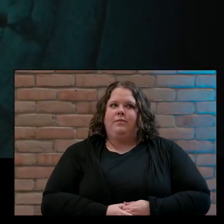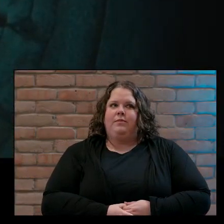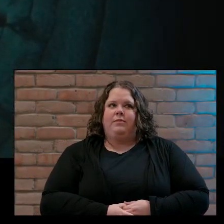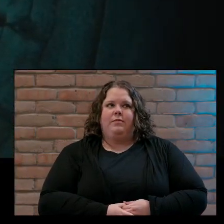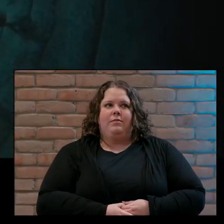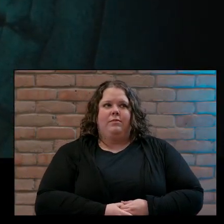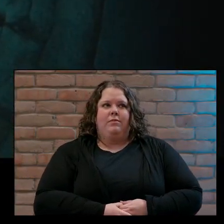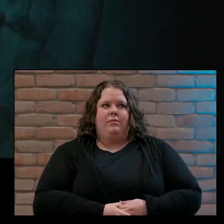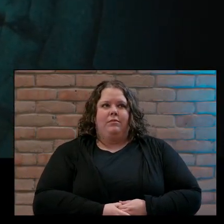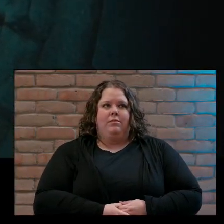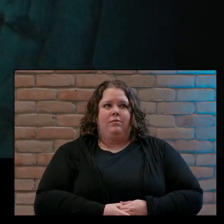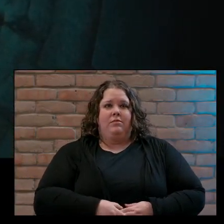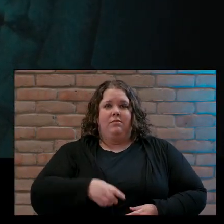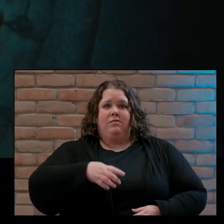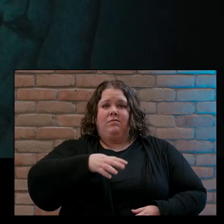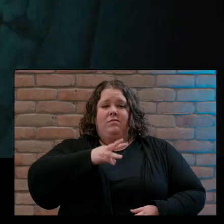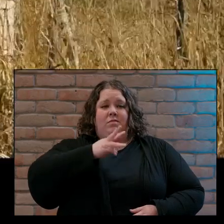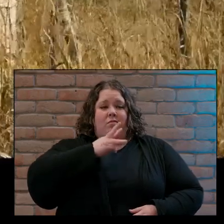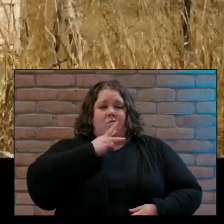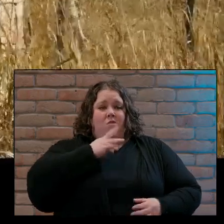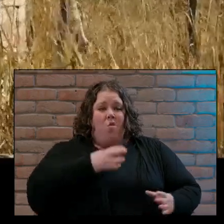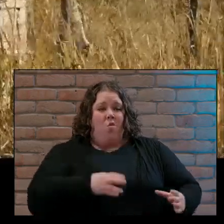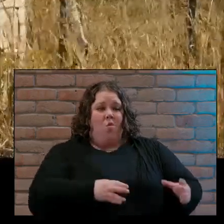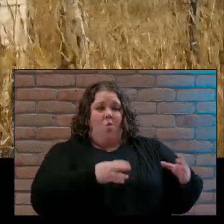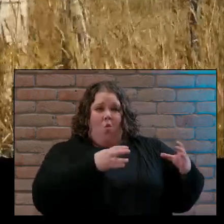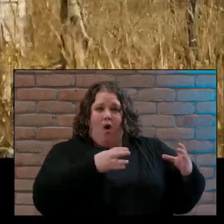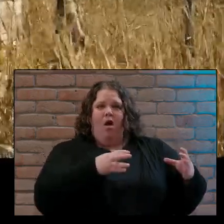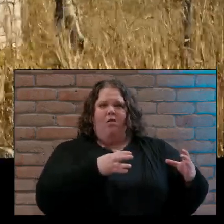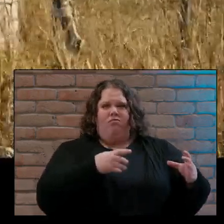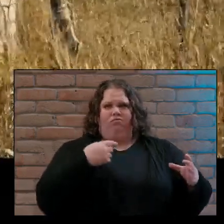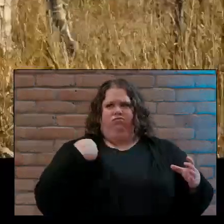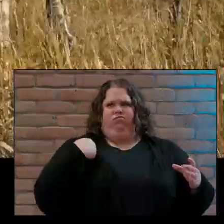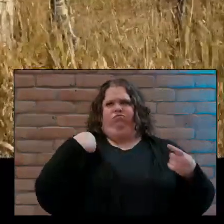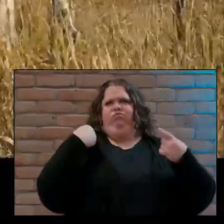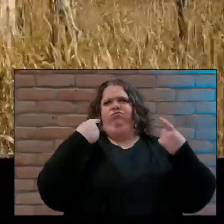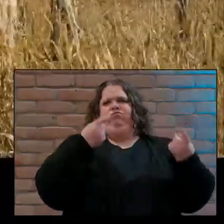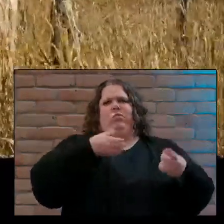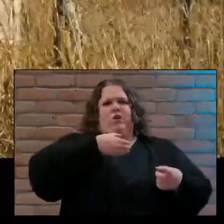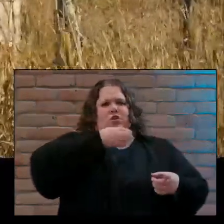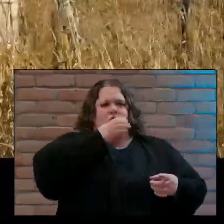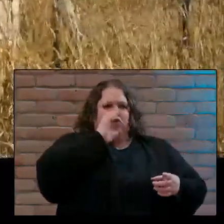I had been drinking from the same well for more years than I could count.